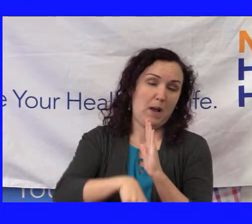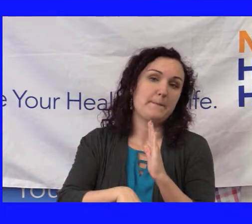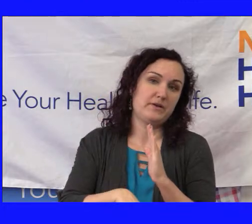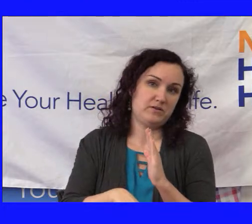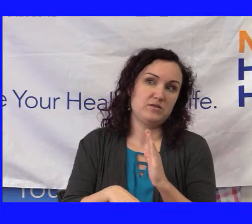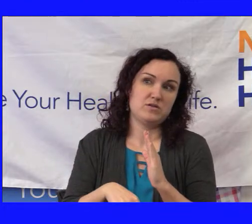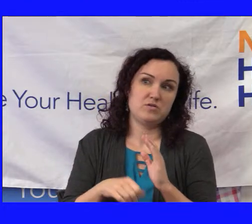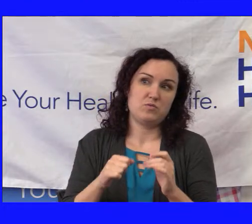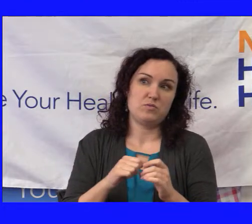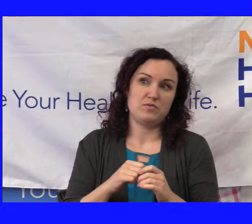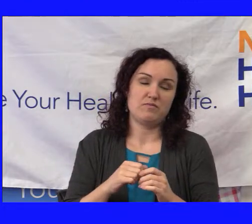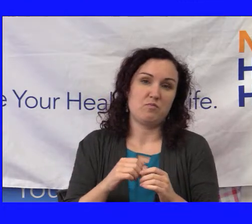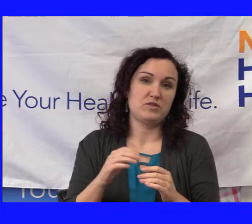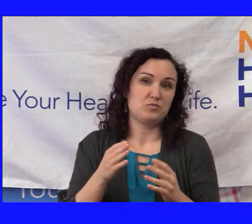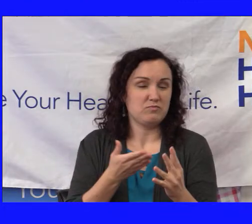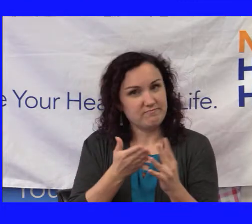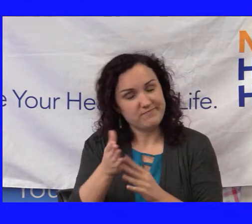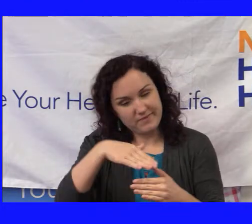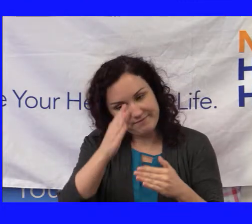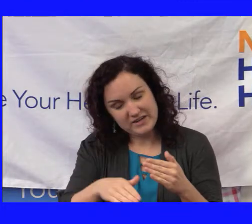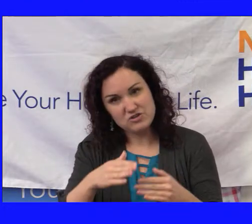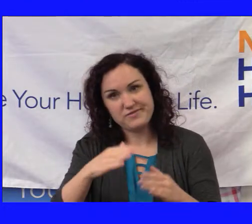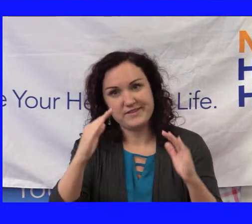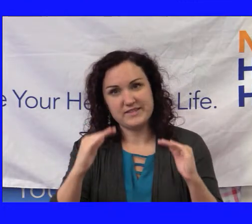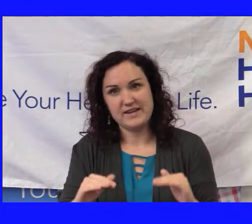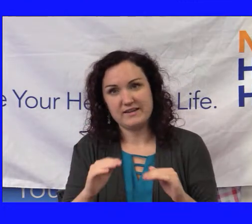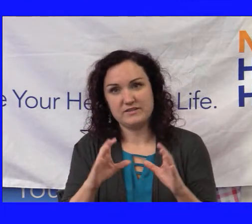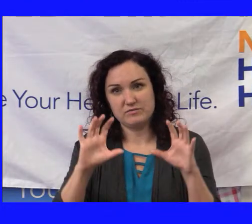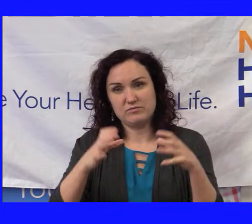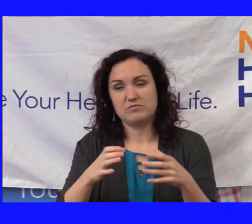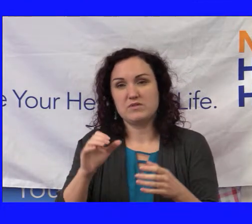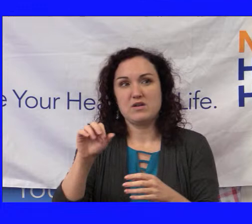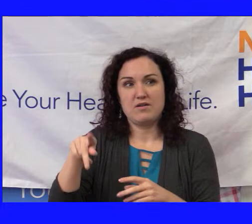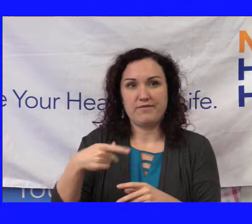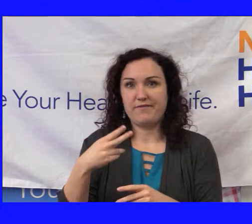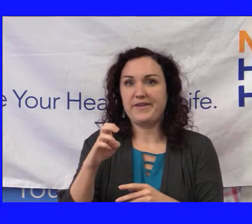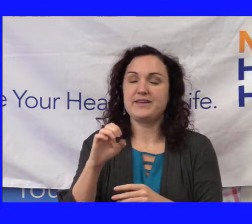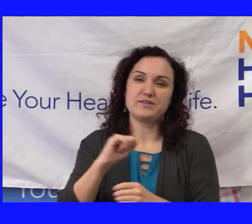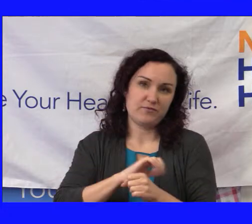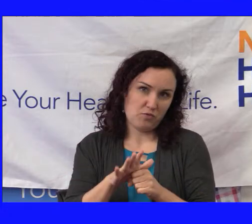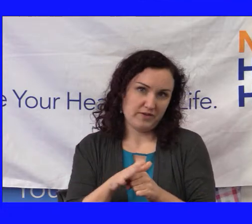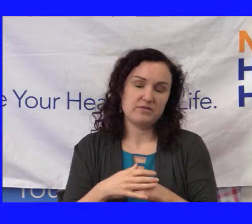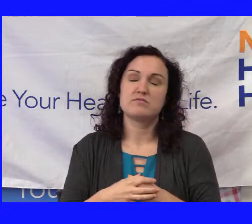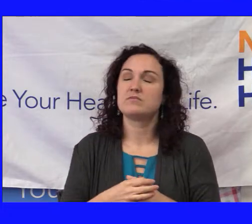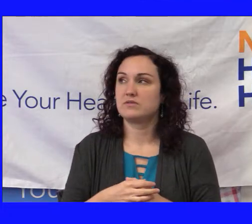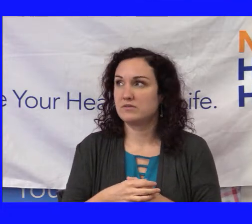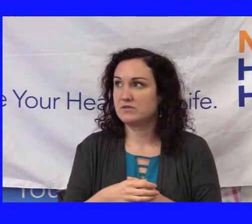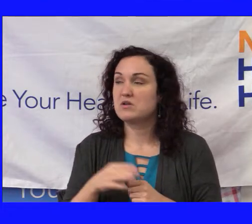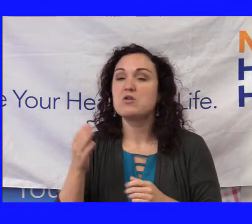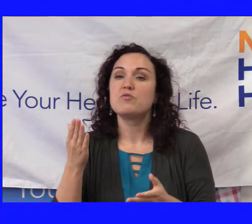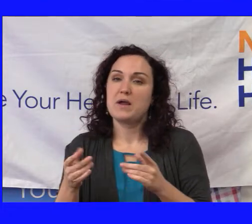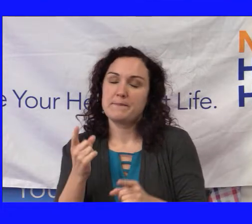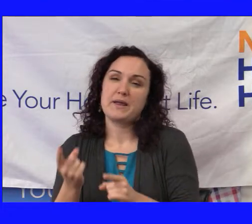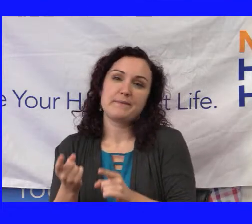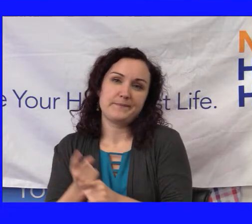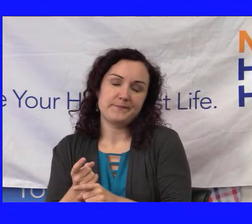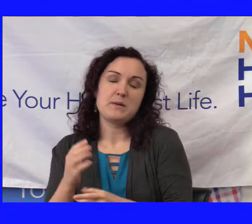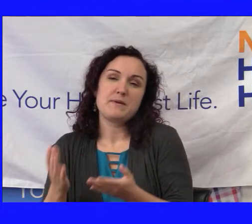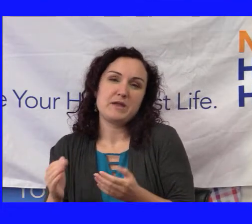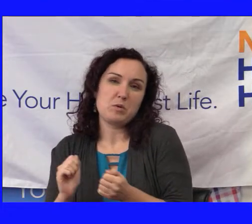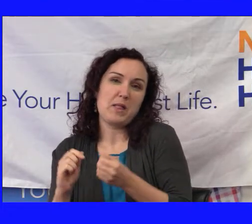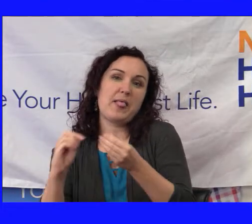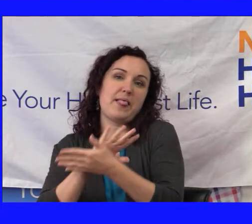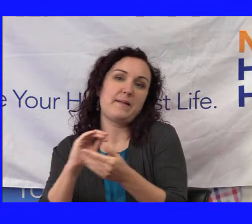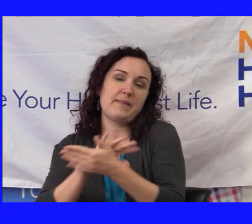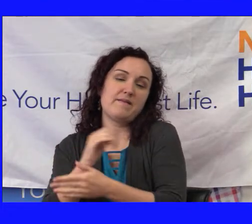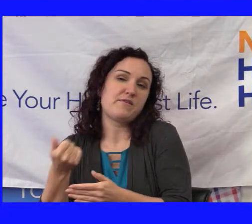we're through this next wave. Yeah, right. So it may be masking a lot of the other improvements, Mitch, that